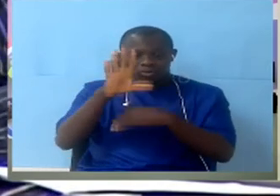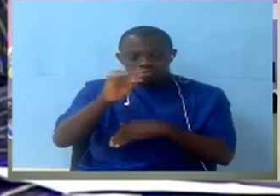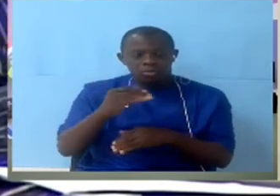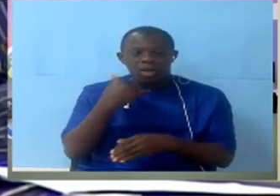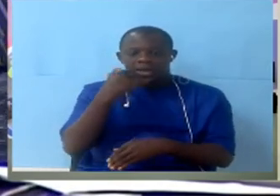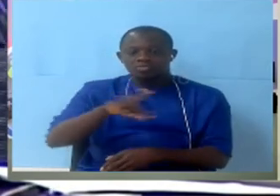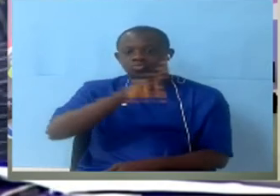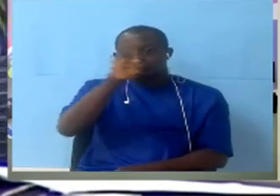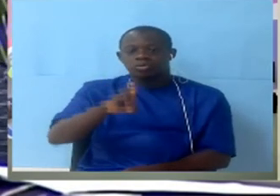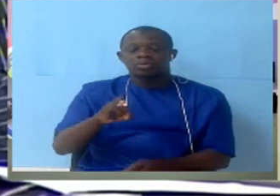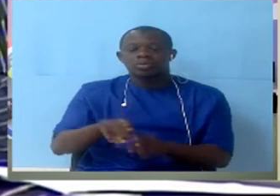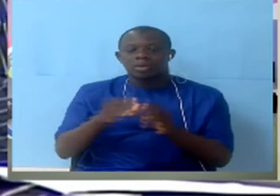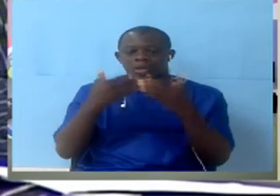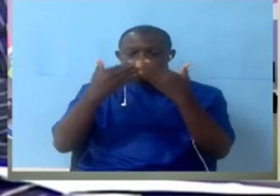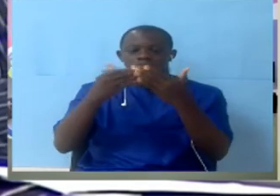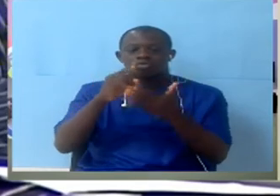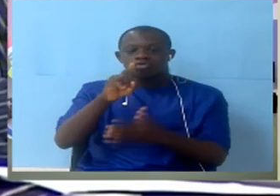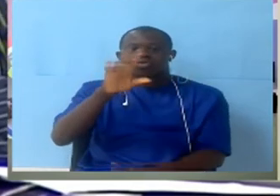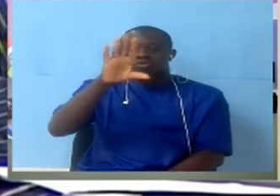did while you were at the camp.